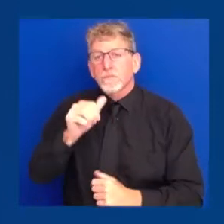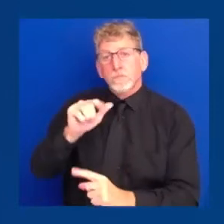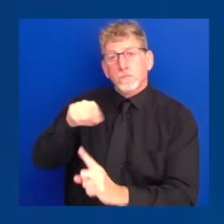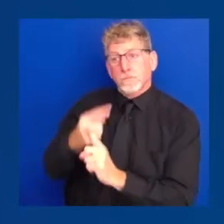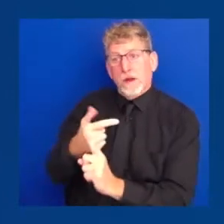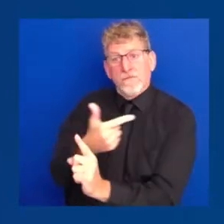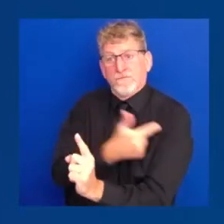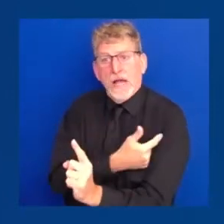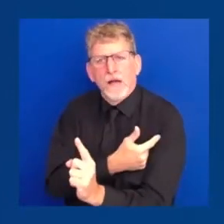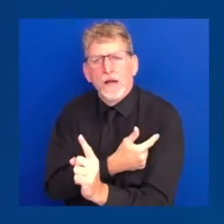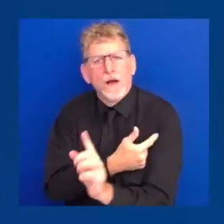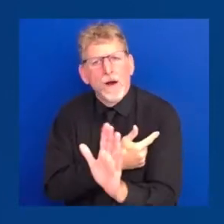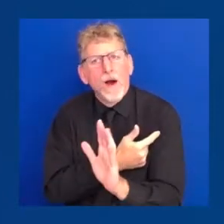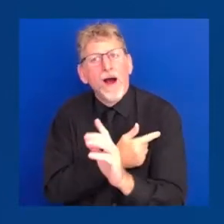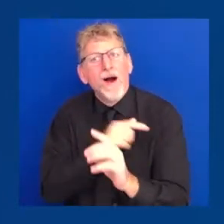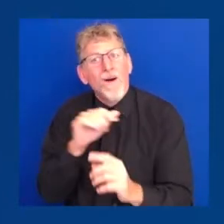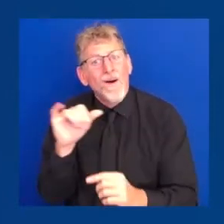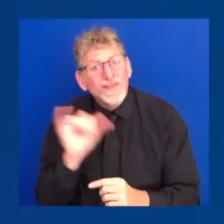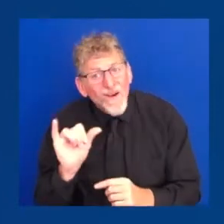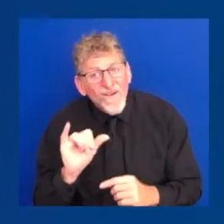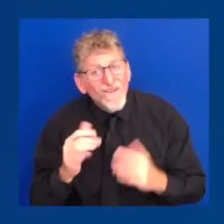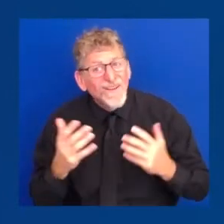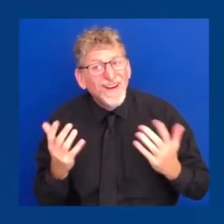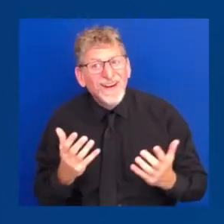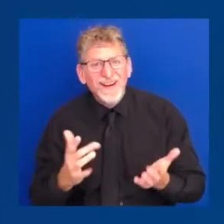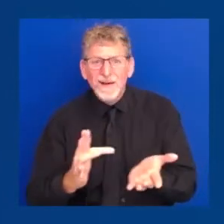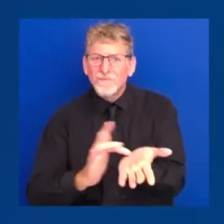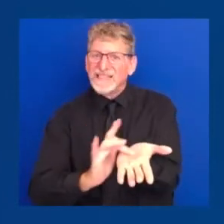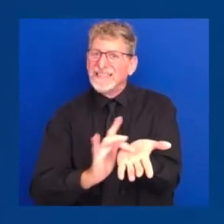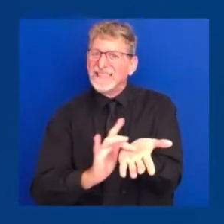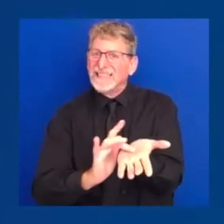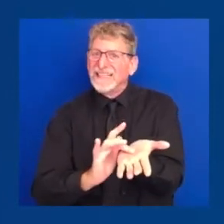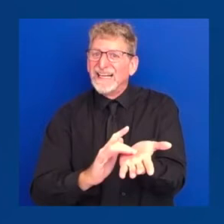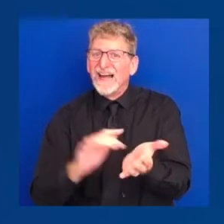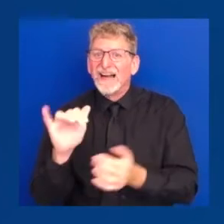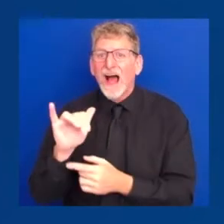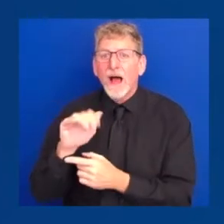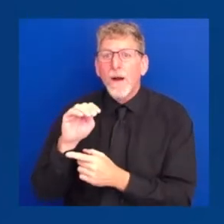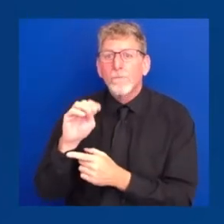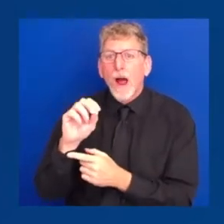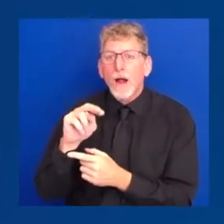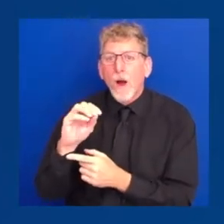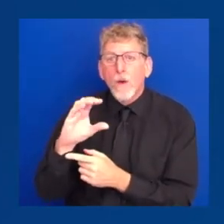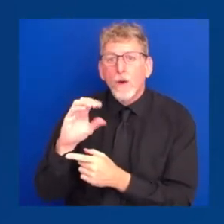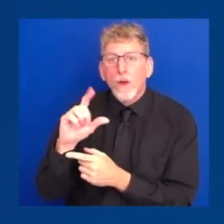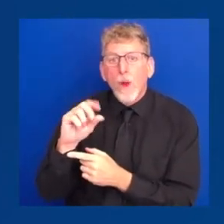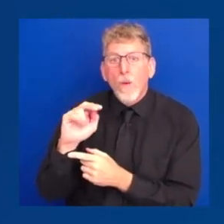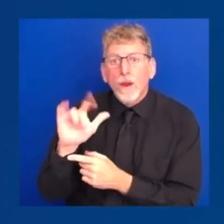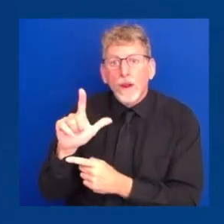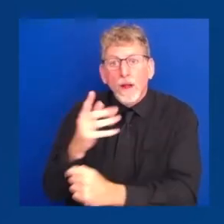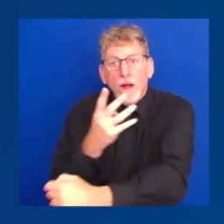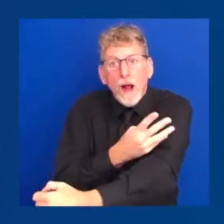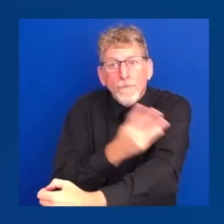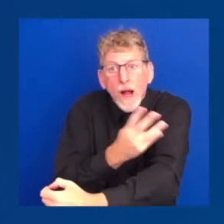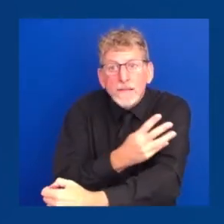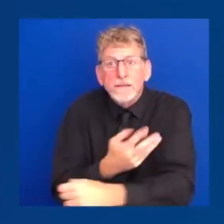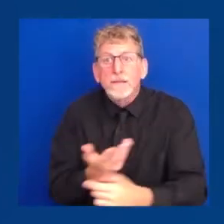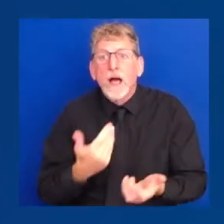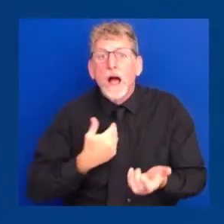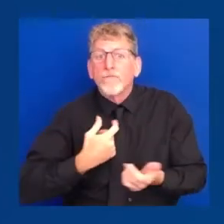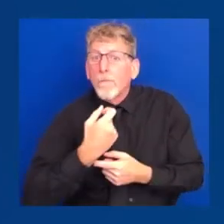and therapeutics, monoclonal antibodies, antiviral pills, and preventive therapies for our most